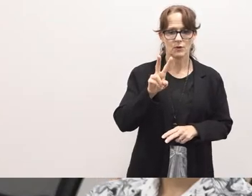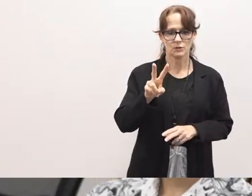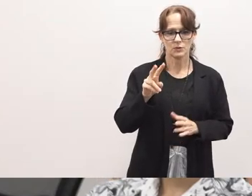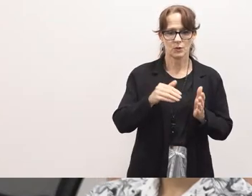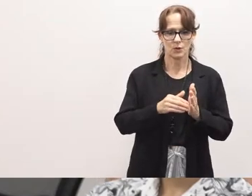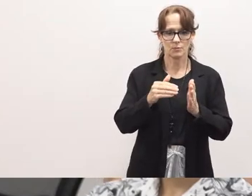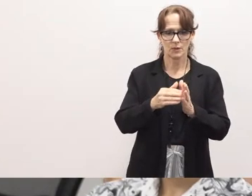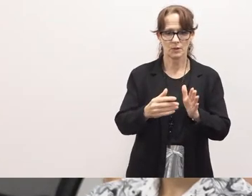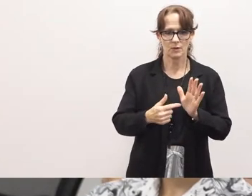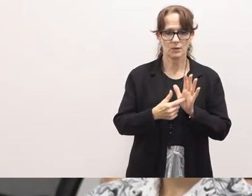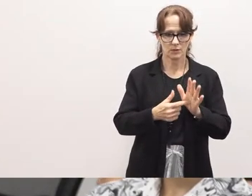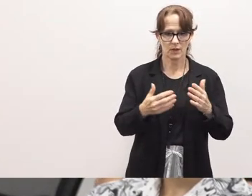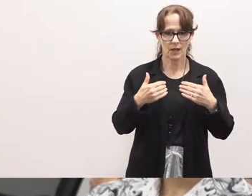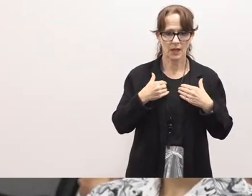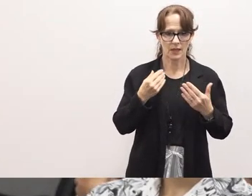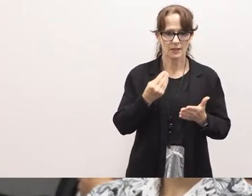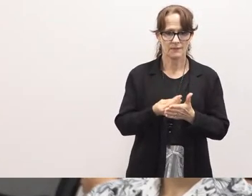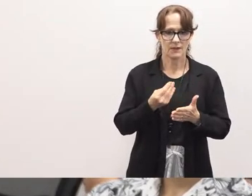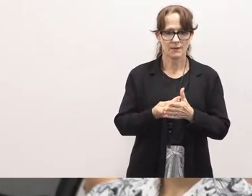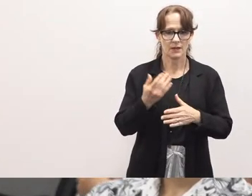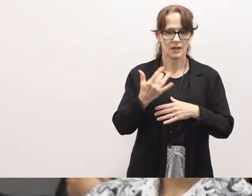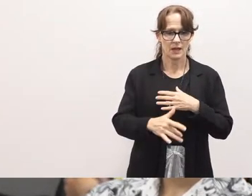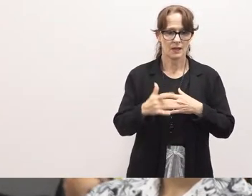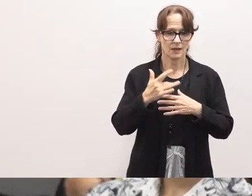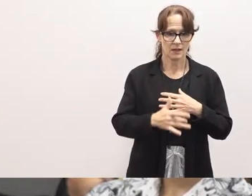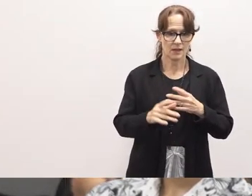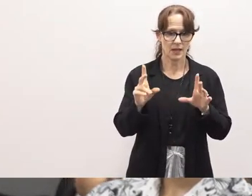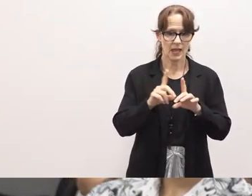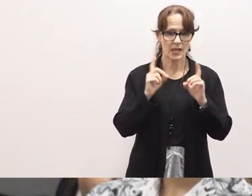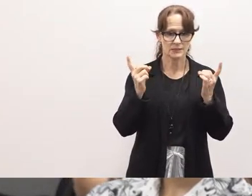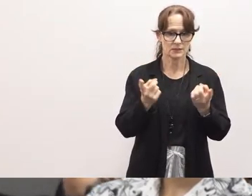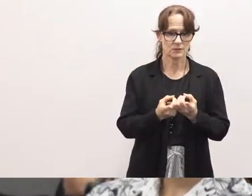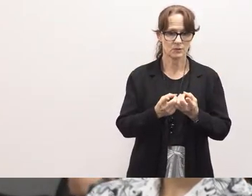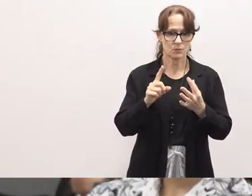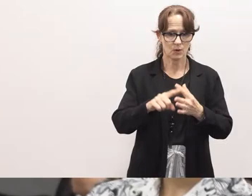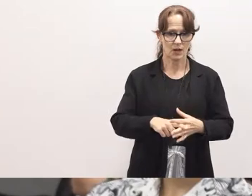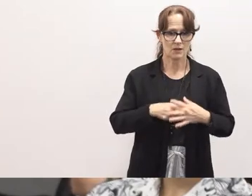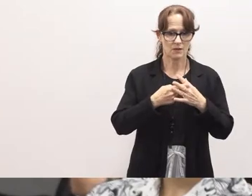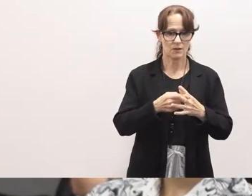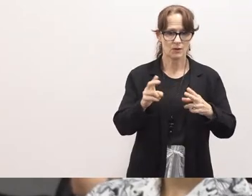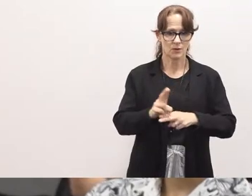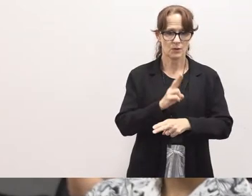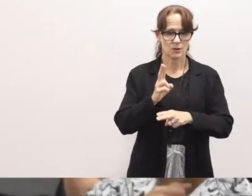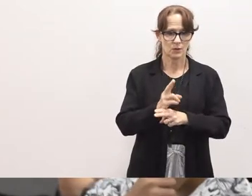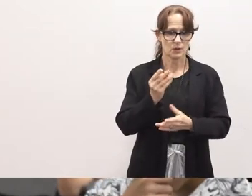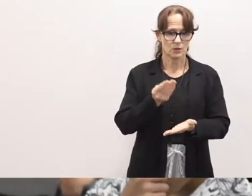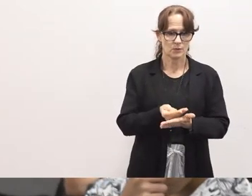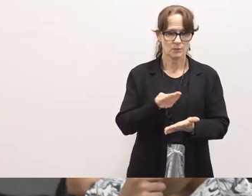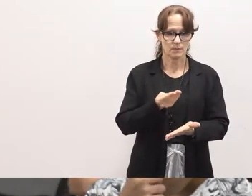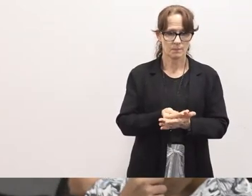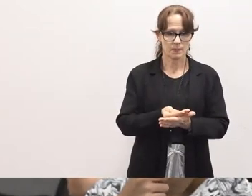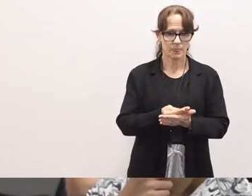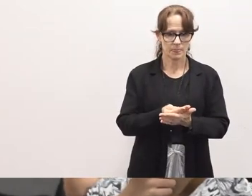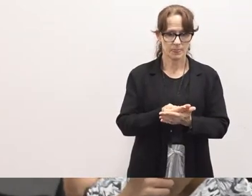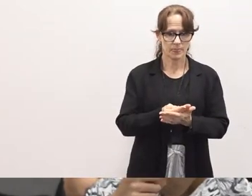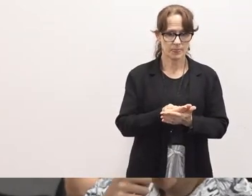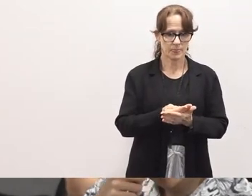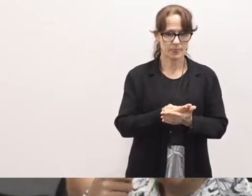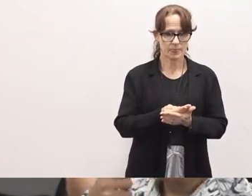that's reflective of having those funds available. As a district, we have not started utilizing those funds. Okay. And so